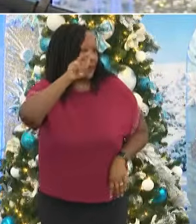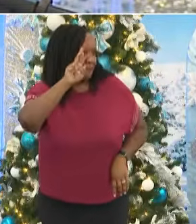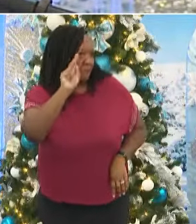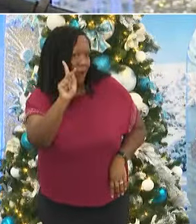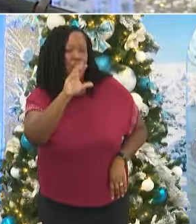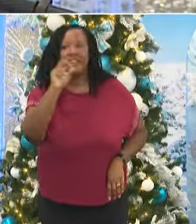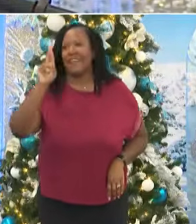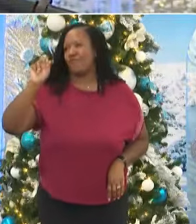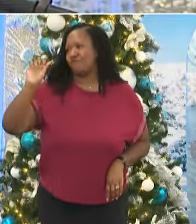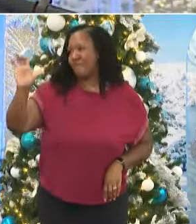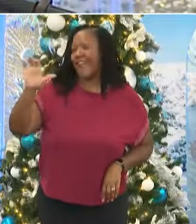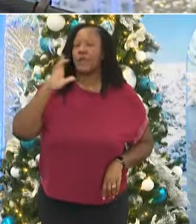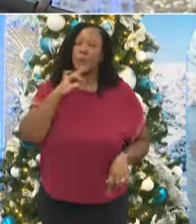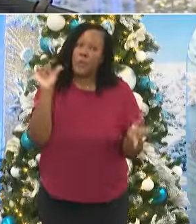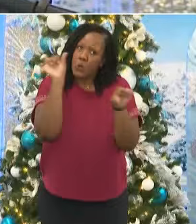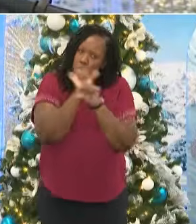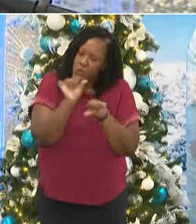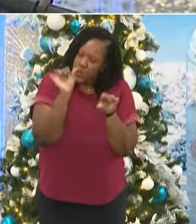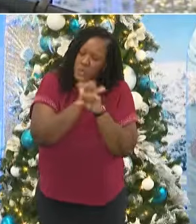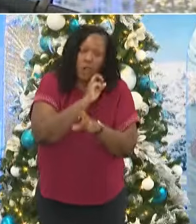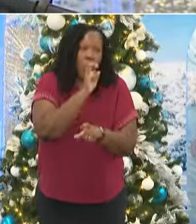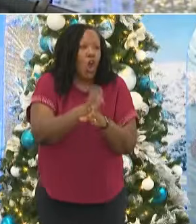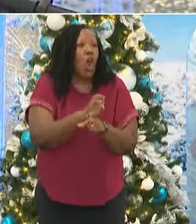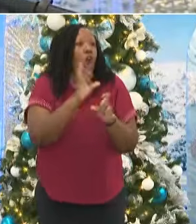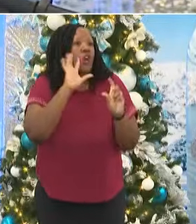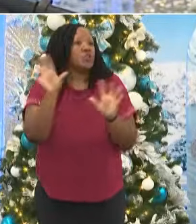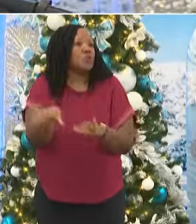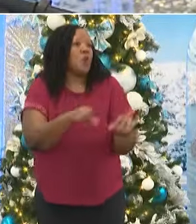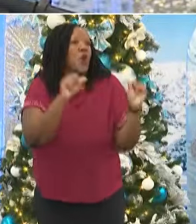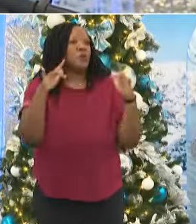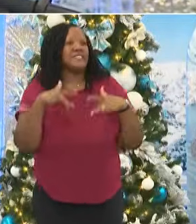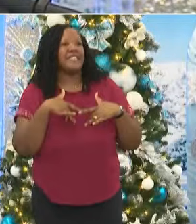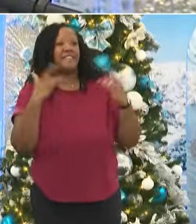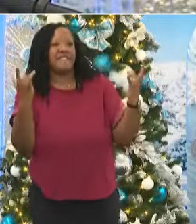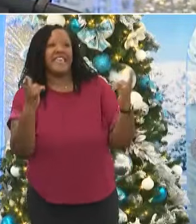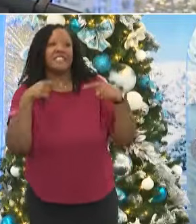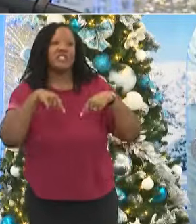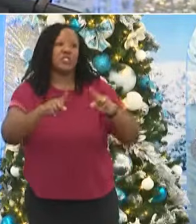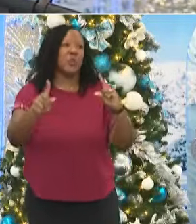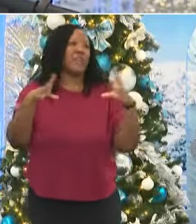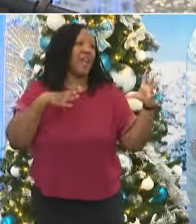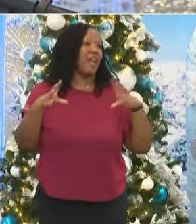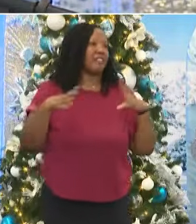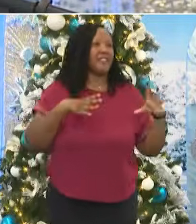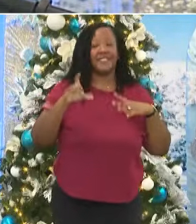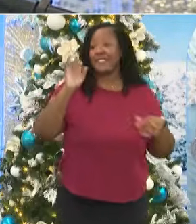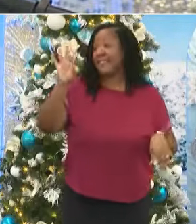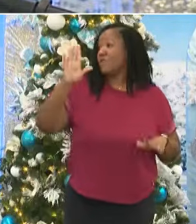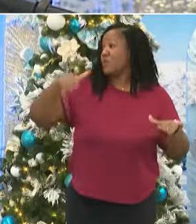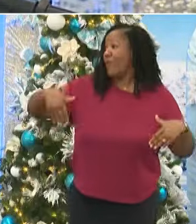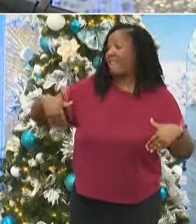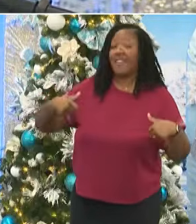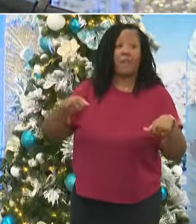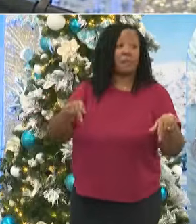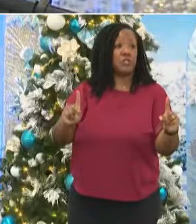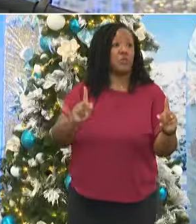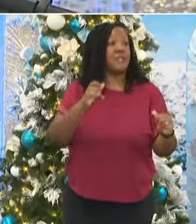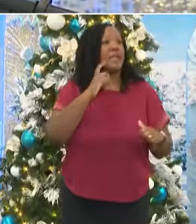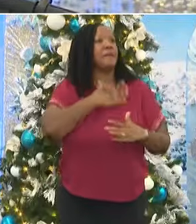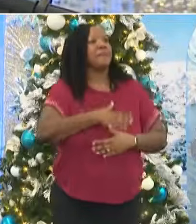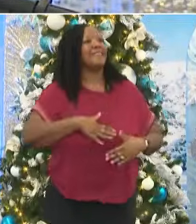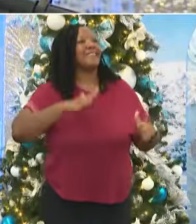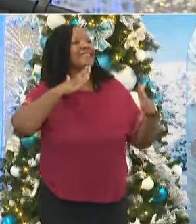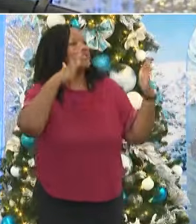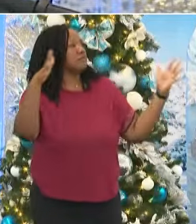really, really hard to put on events for you all over the course of the holidays. If you have not had an opportunity, please encourage